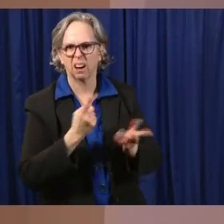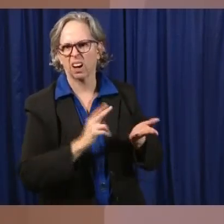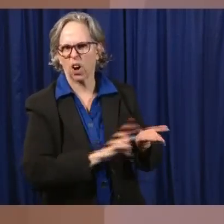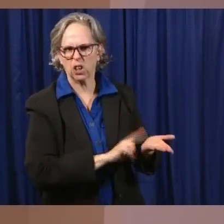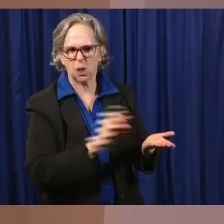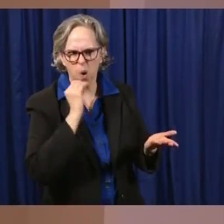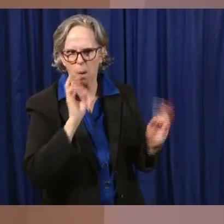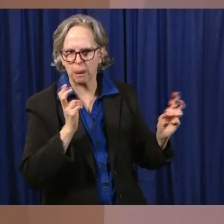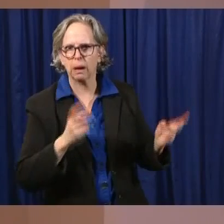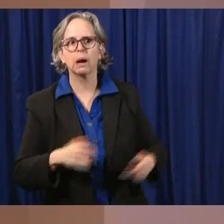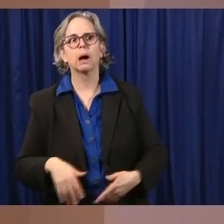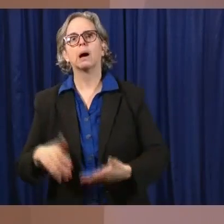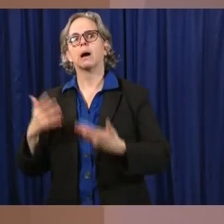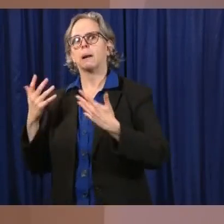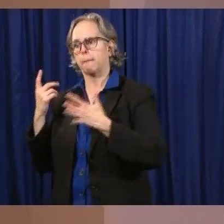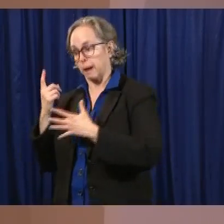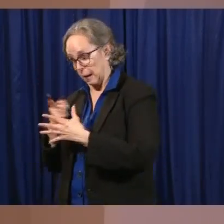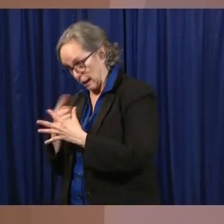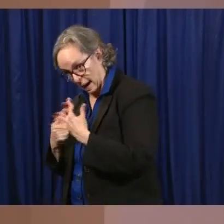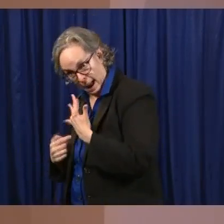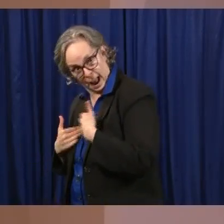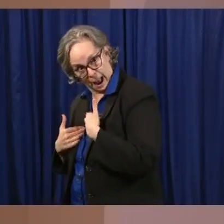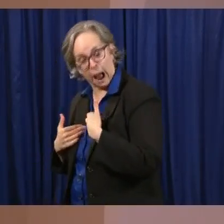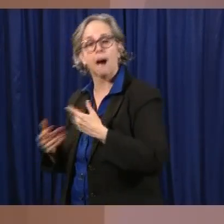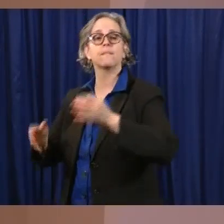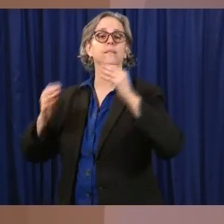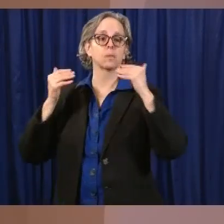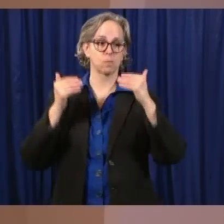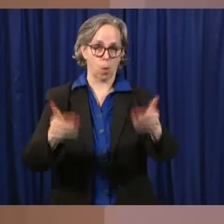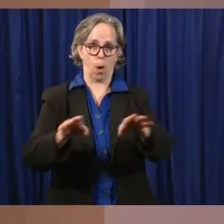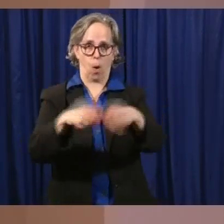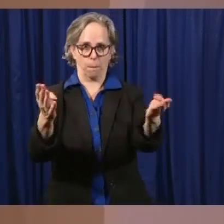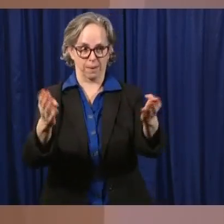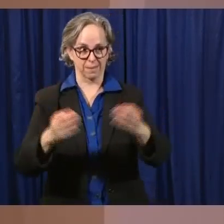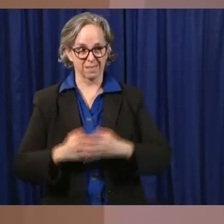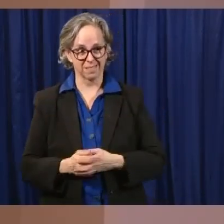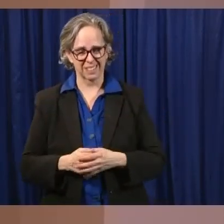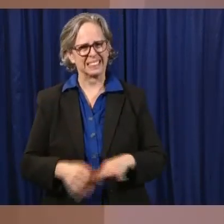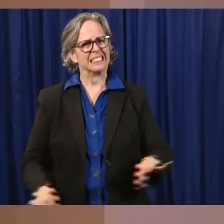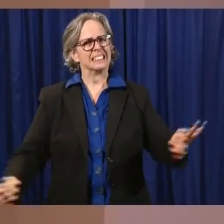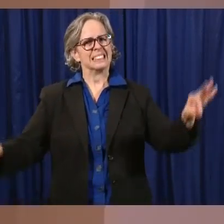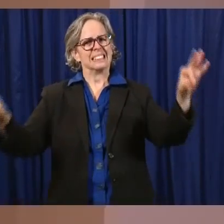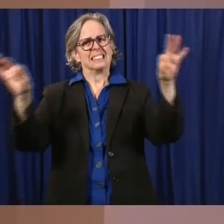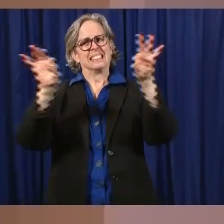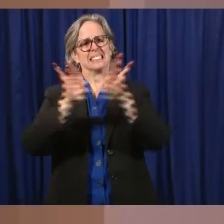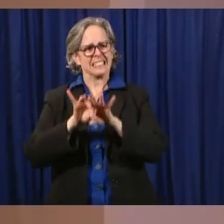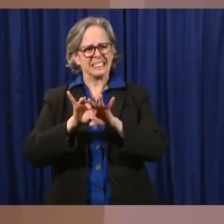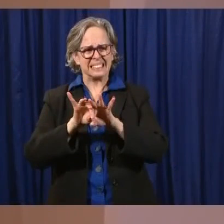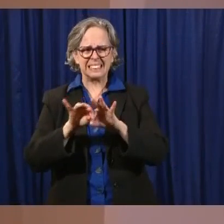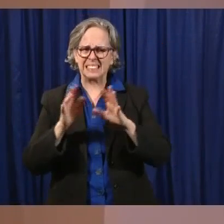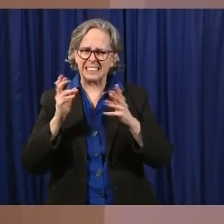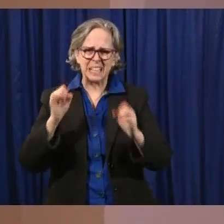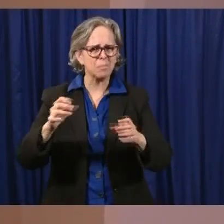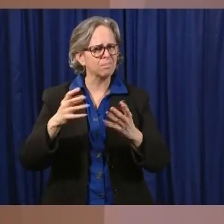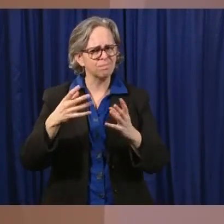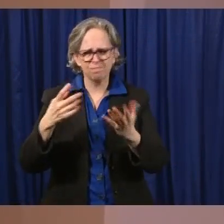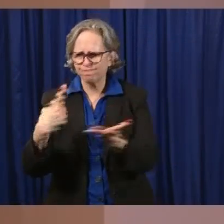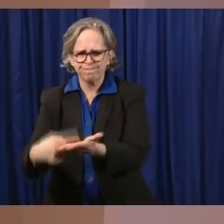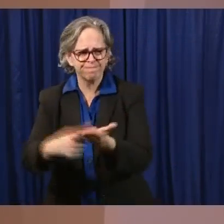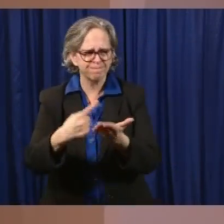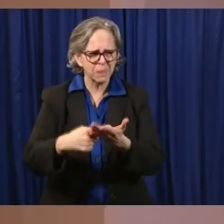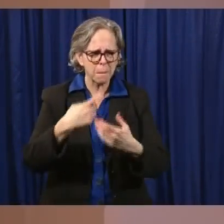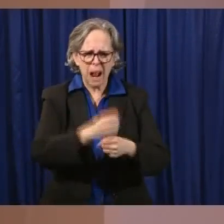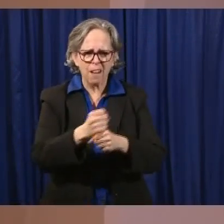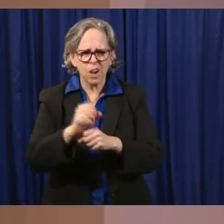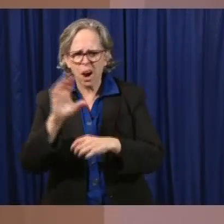incredibly important part of this discussion, and we are pushing through our manufacturers and our supply chains that we can all touch. And we have some